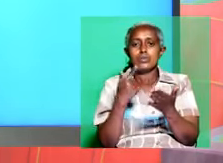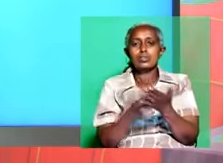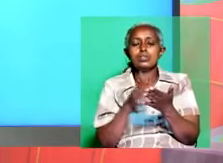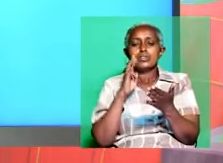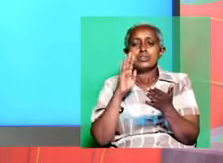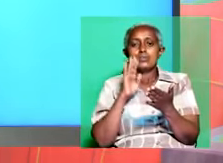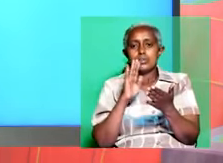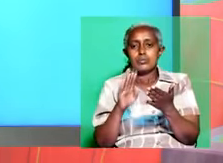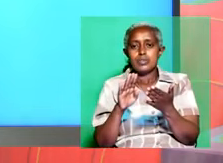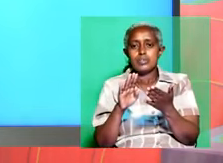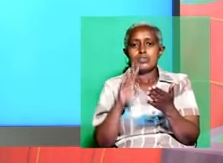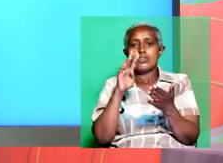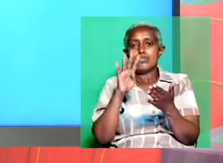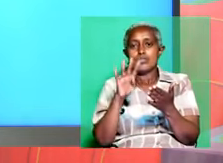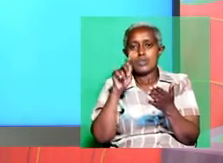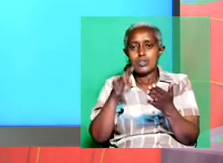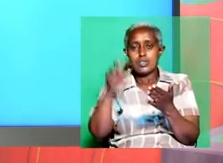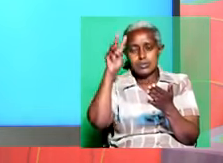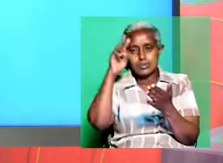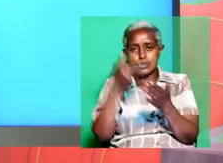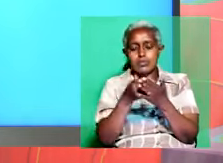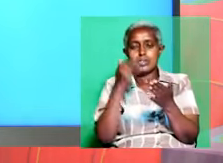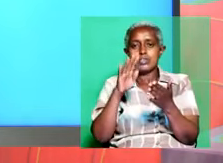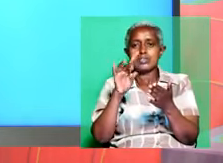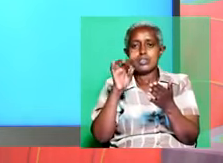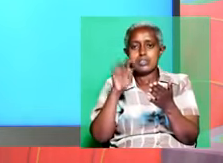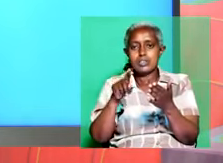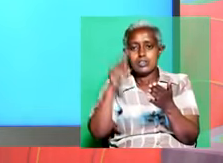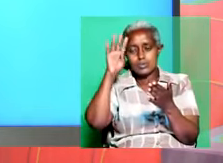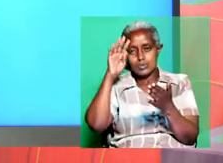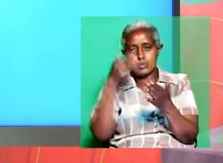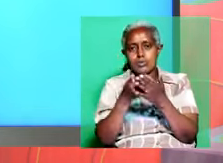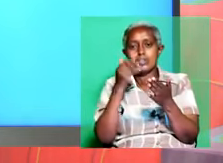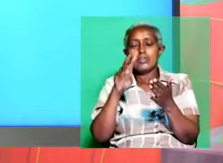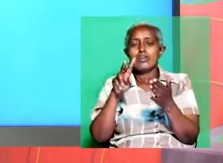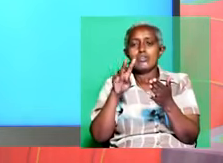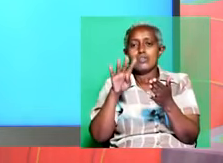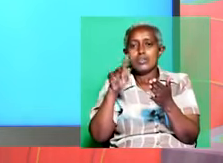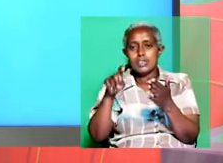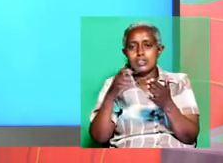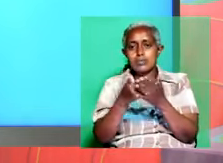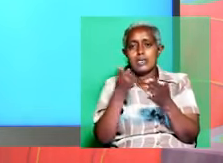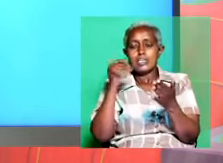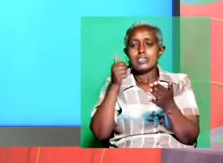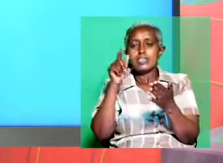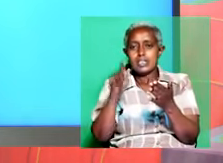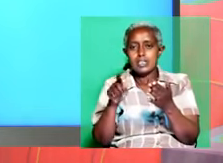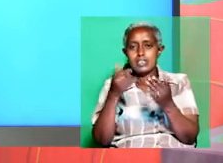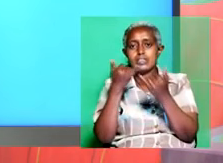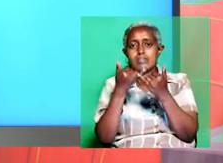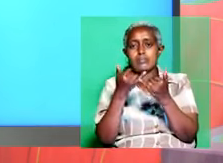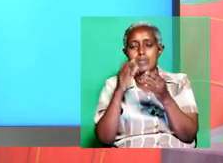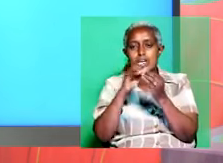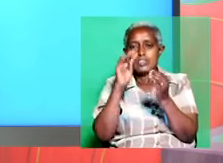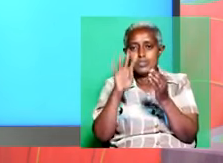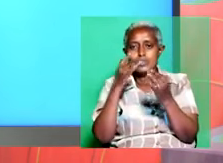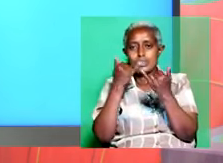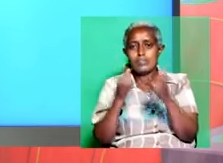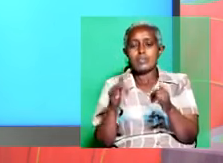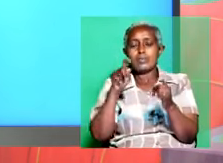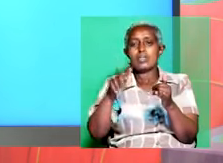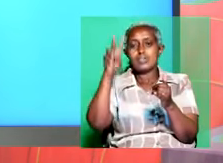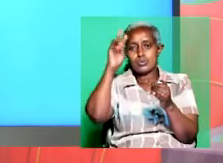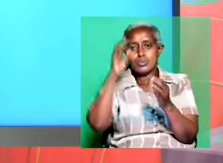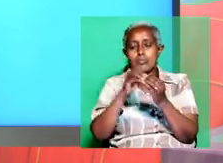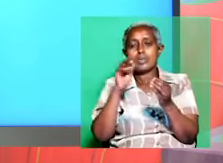this will be this 4x squared minus 8x squared is minus 4x squared minus 10x plus 4 divided by x squared